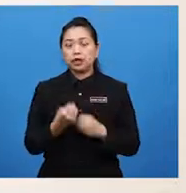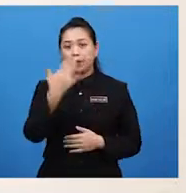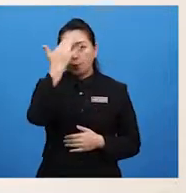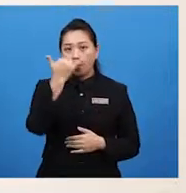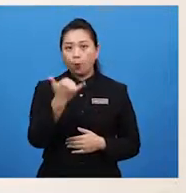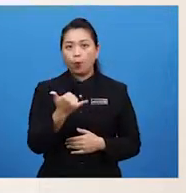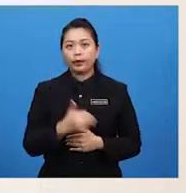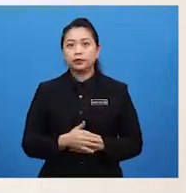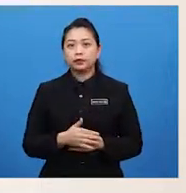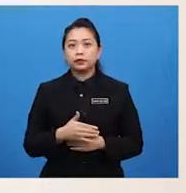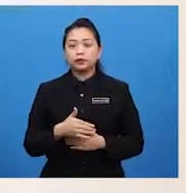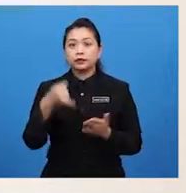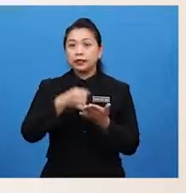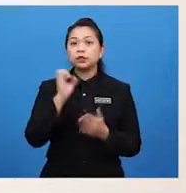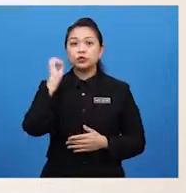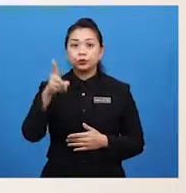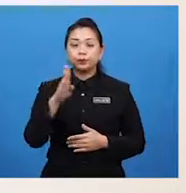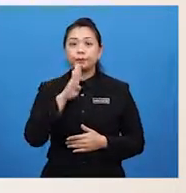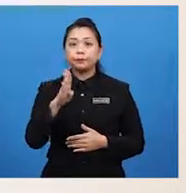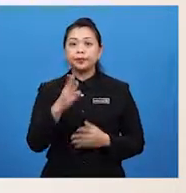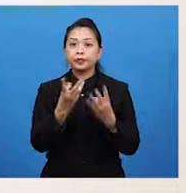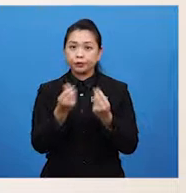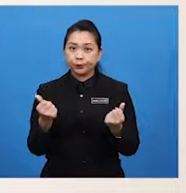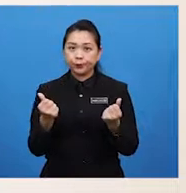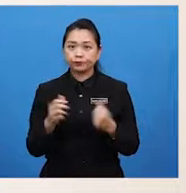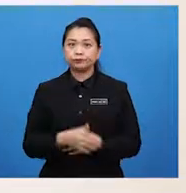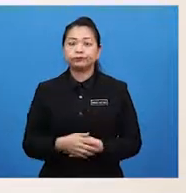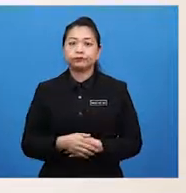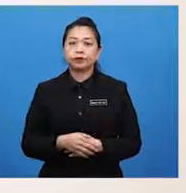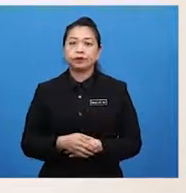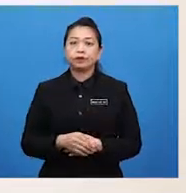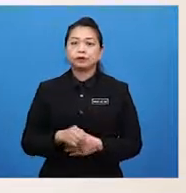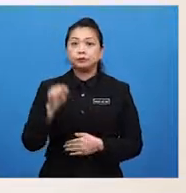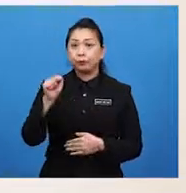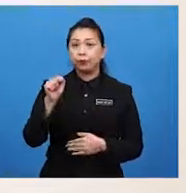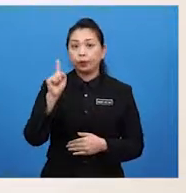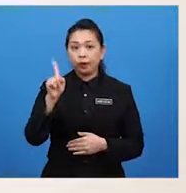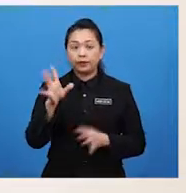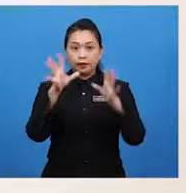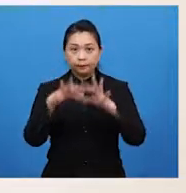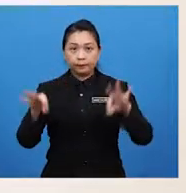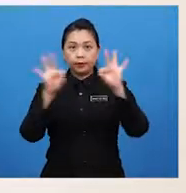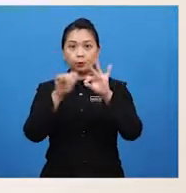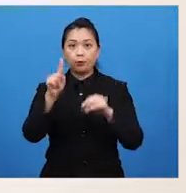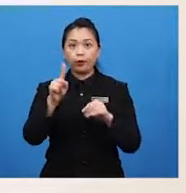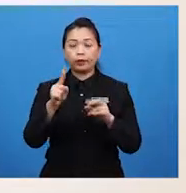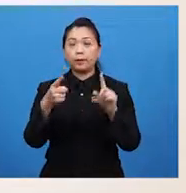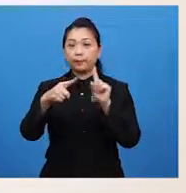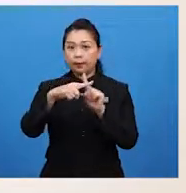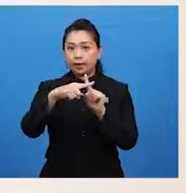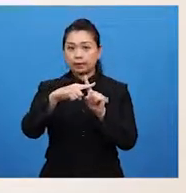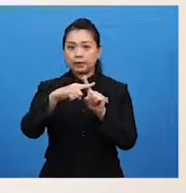solved, plus thesis statement. Point one, main point, plus supporting